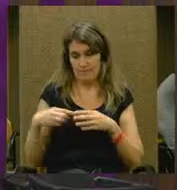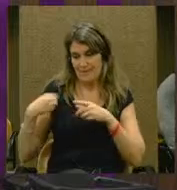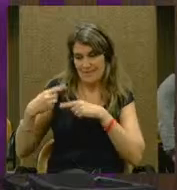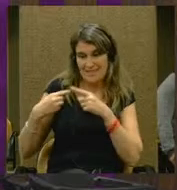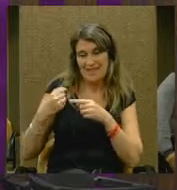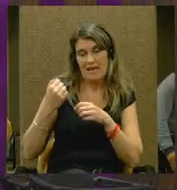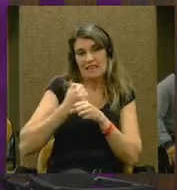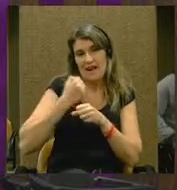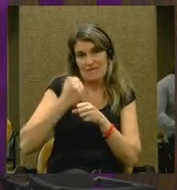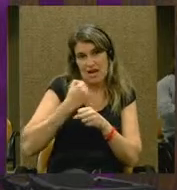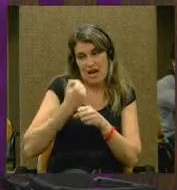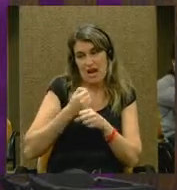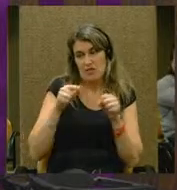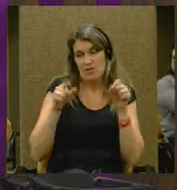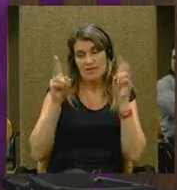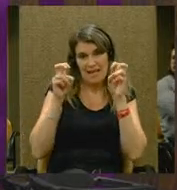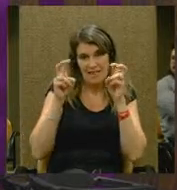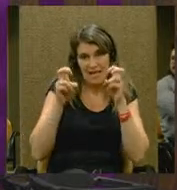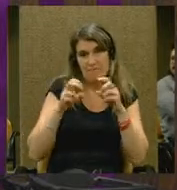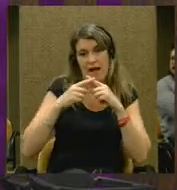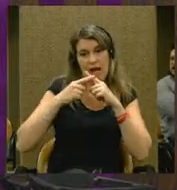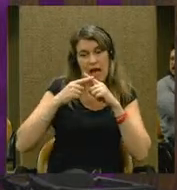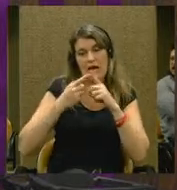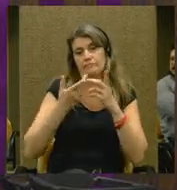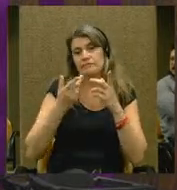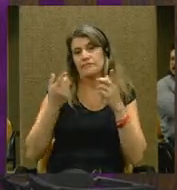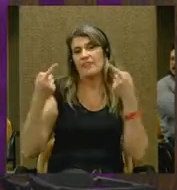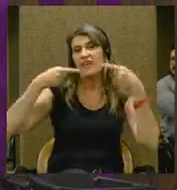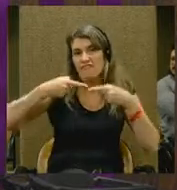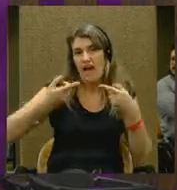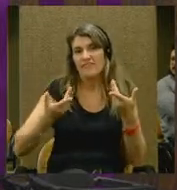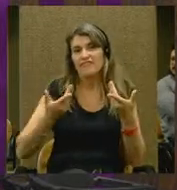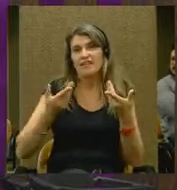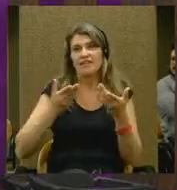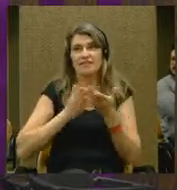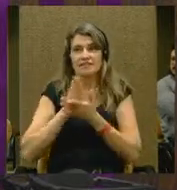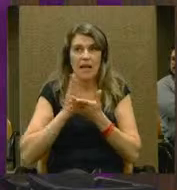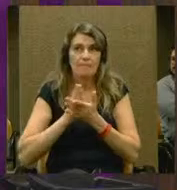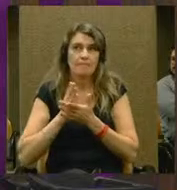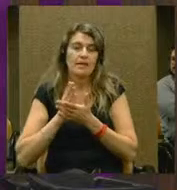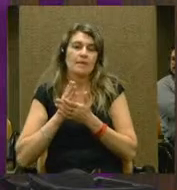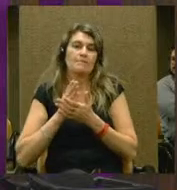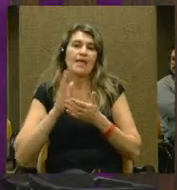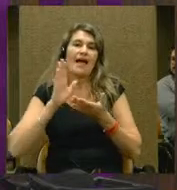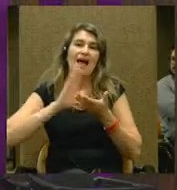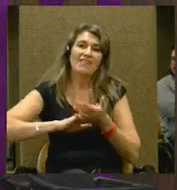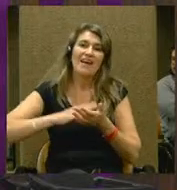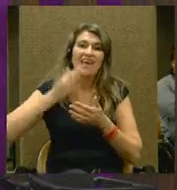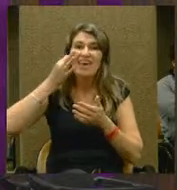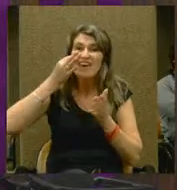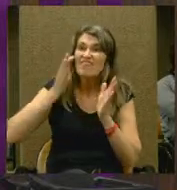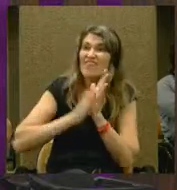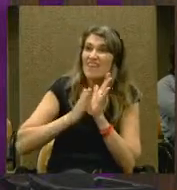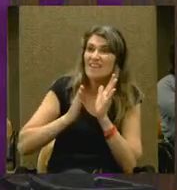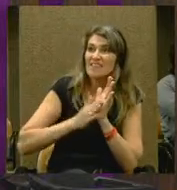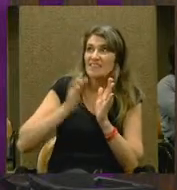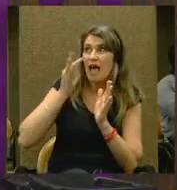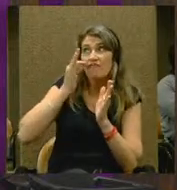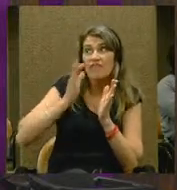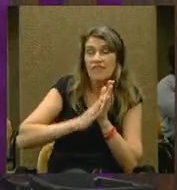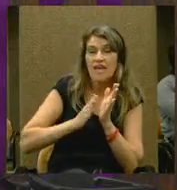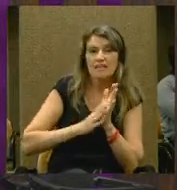the different actors, to continue discussing and working on this based on